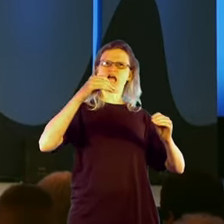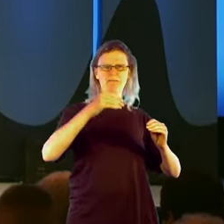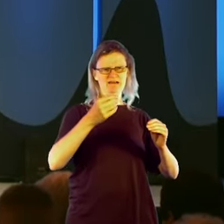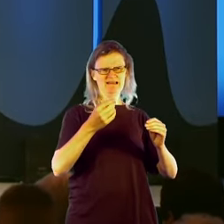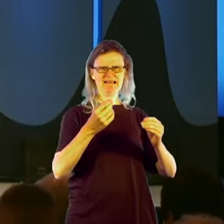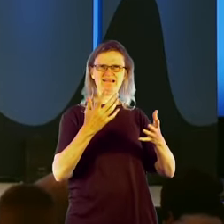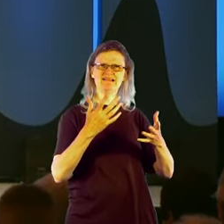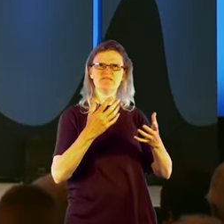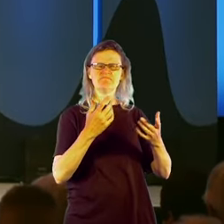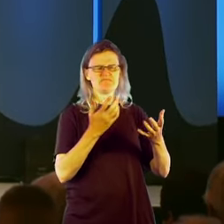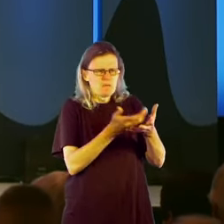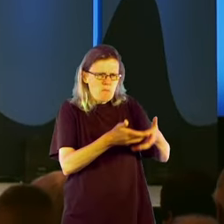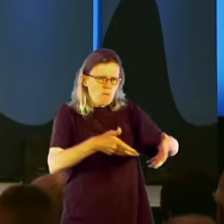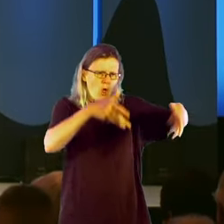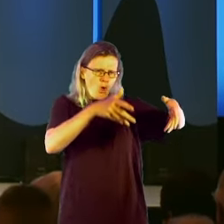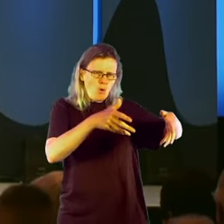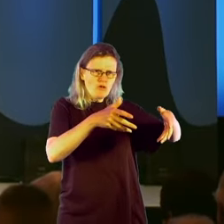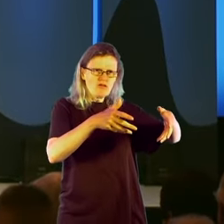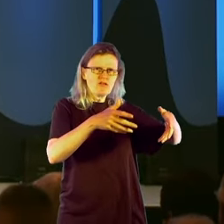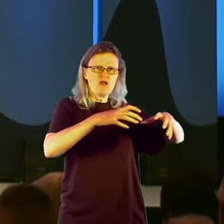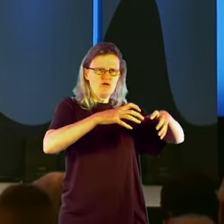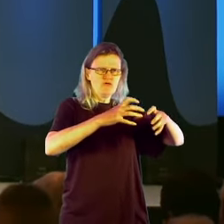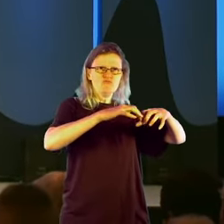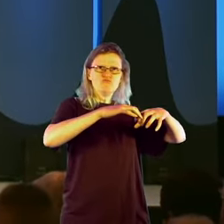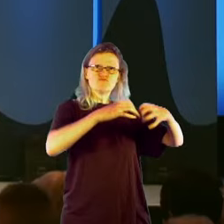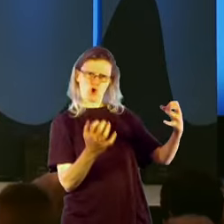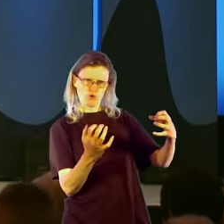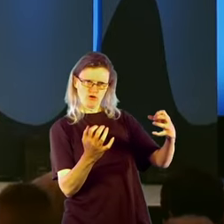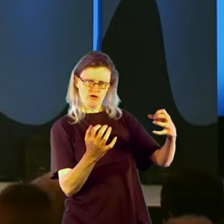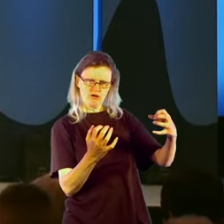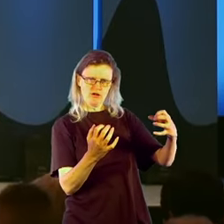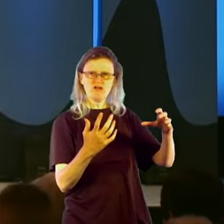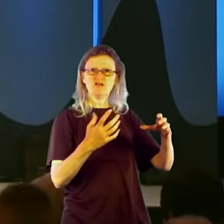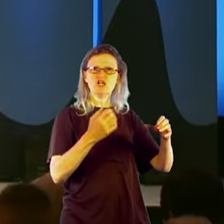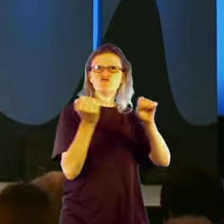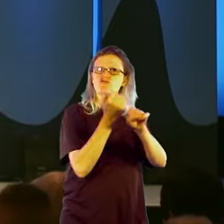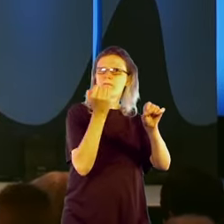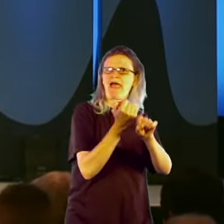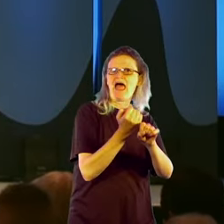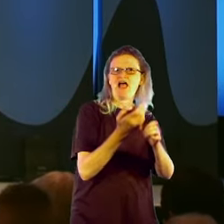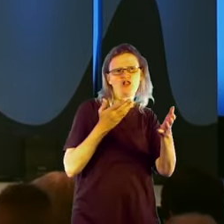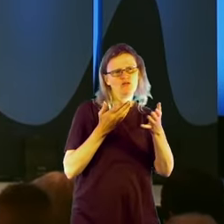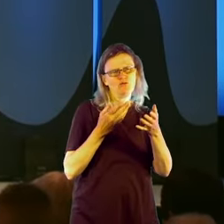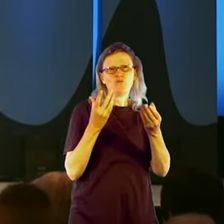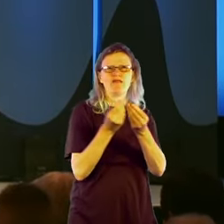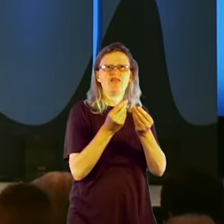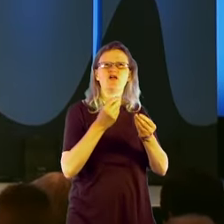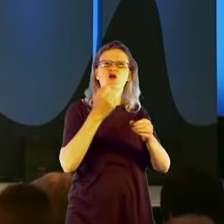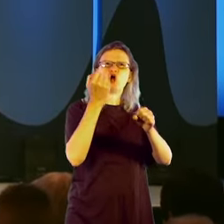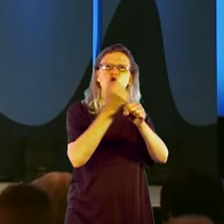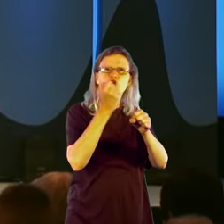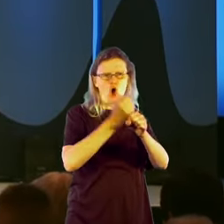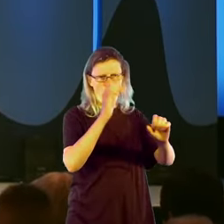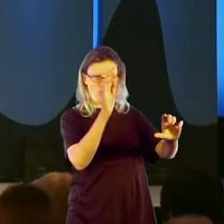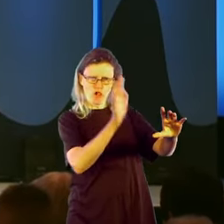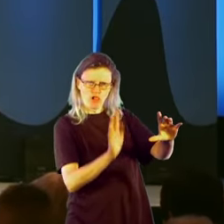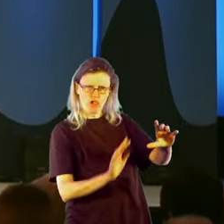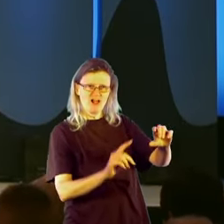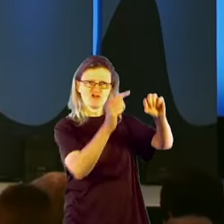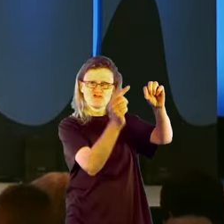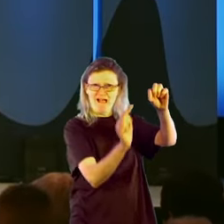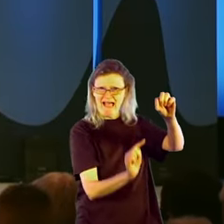mending broken ceramics with gold. The cracks are not